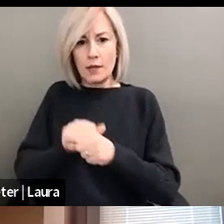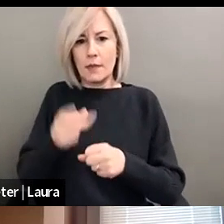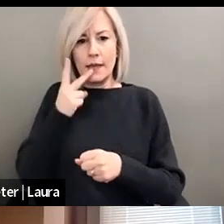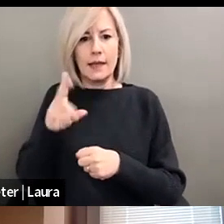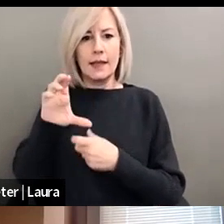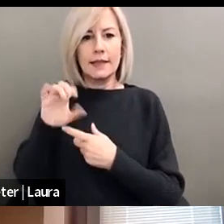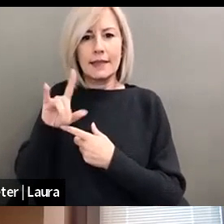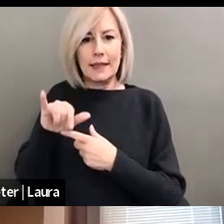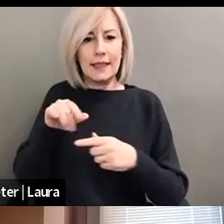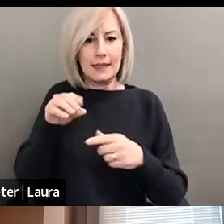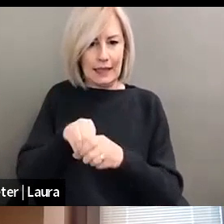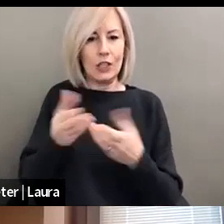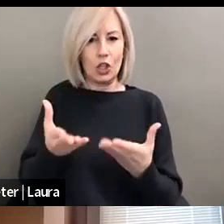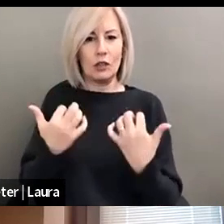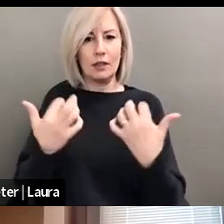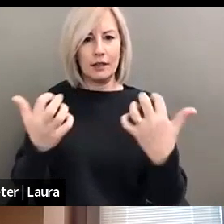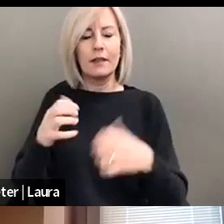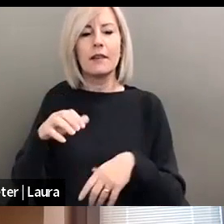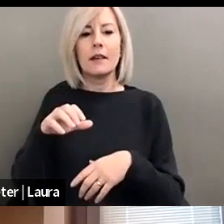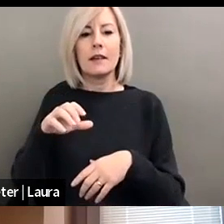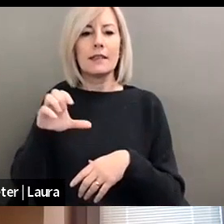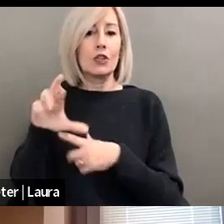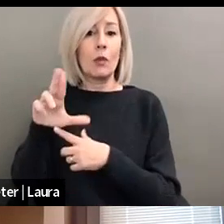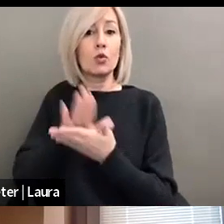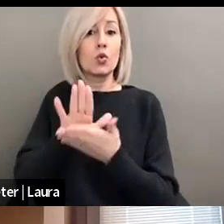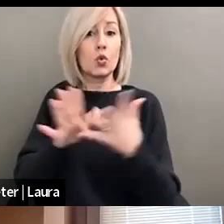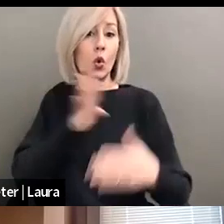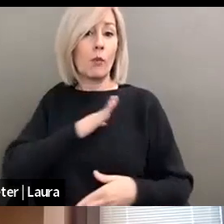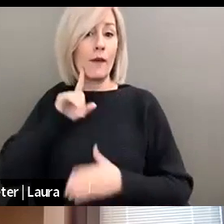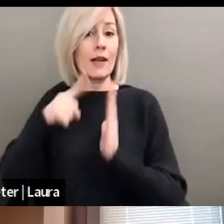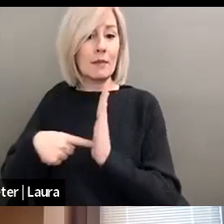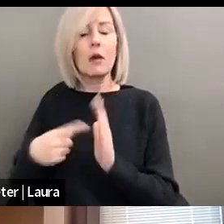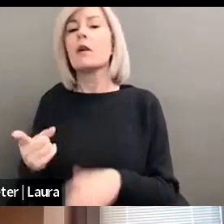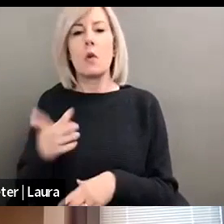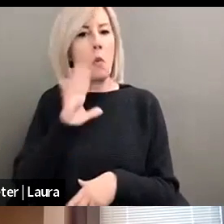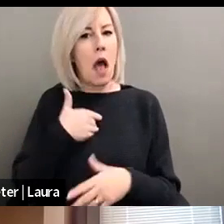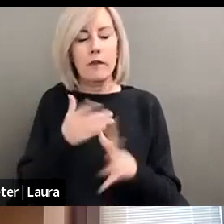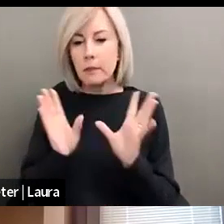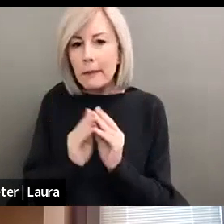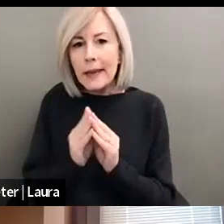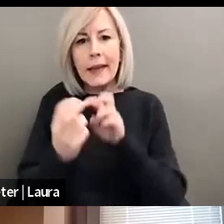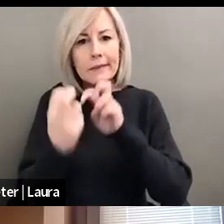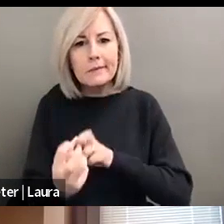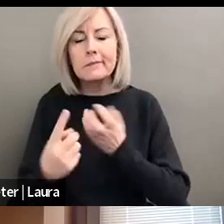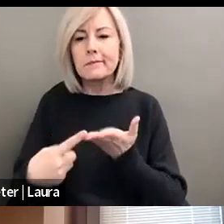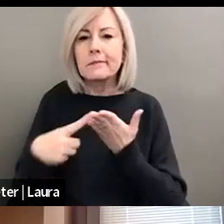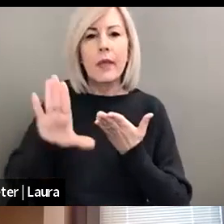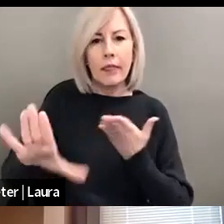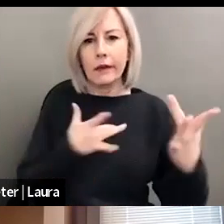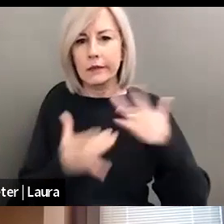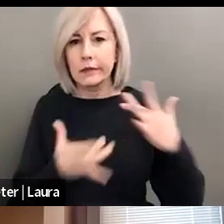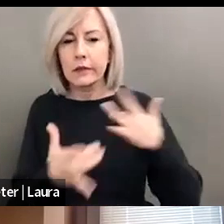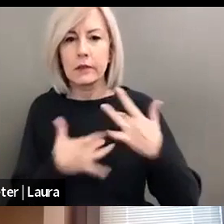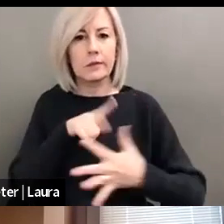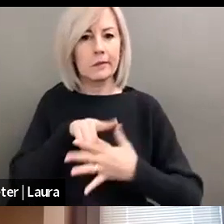Garlock on here, the Cedar Rapids School Board, for instance, we'll have some initial meetings about what their concerns are.